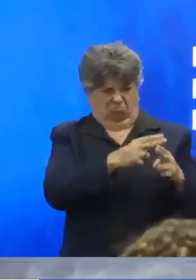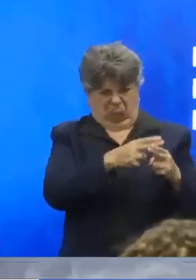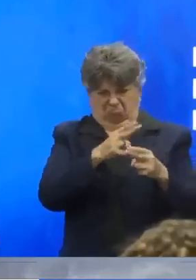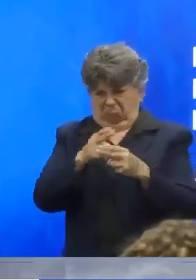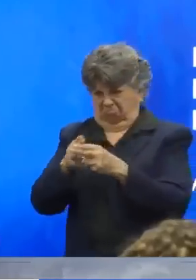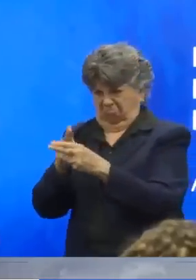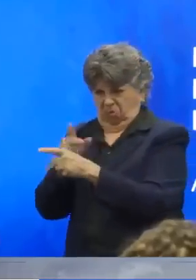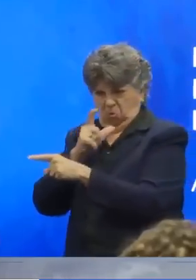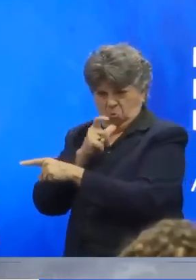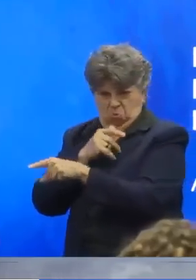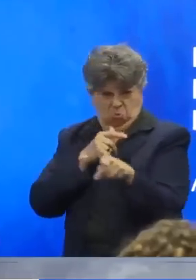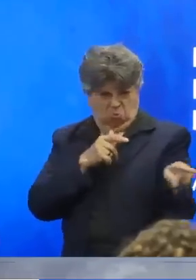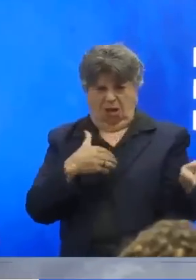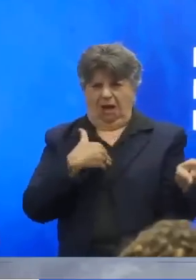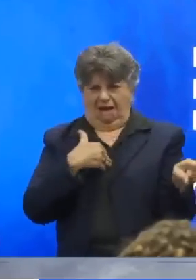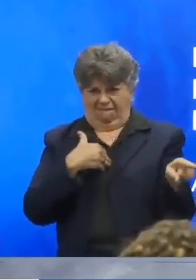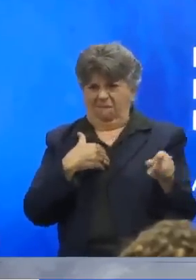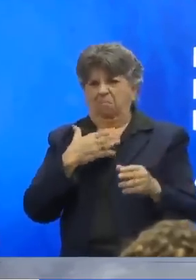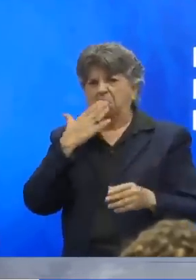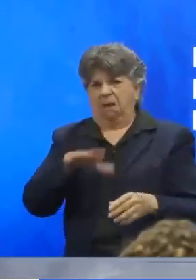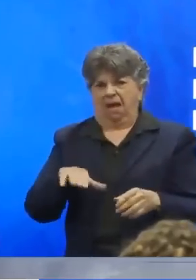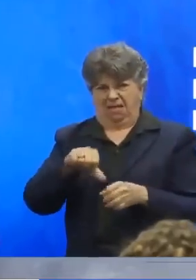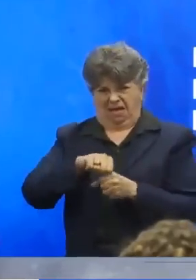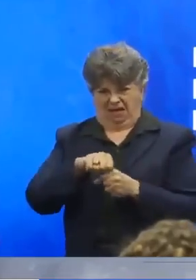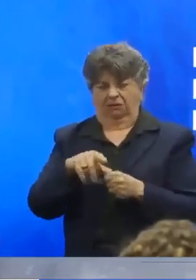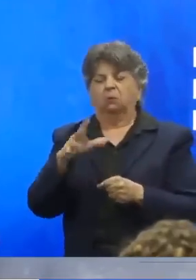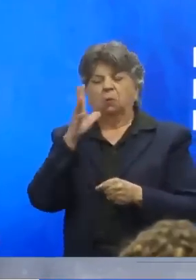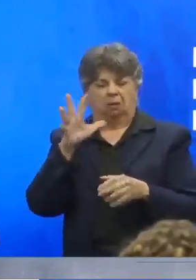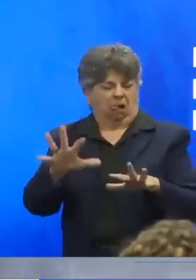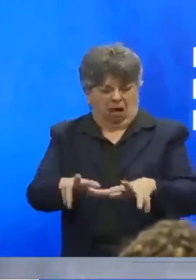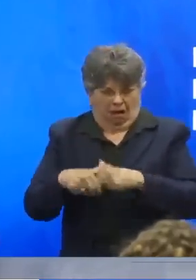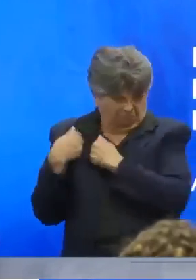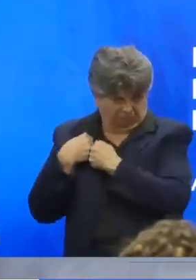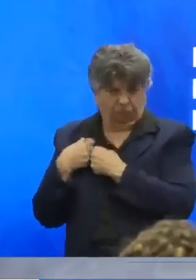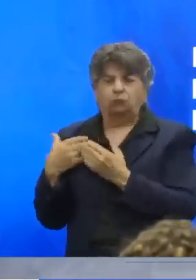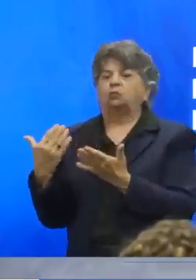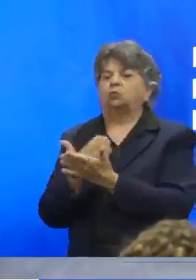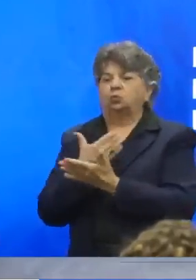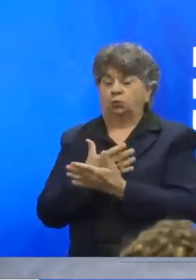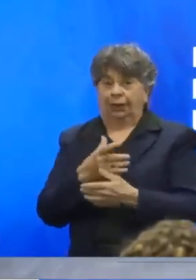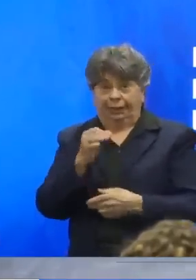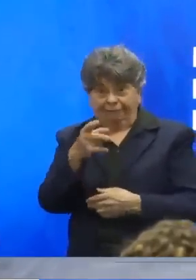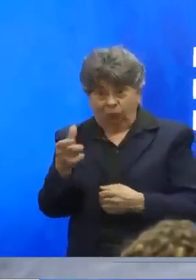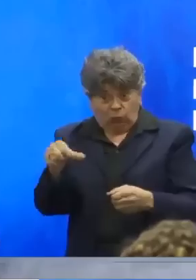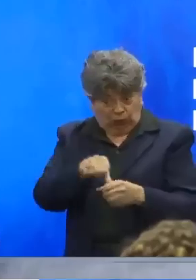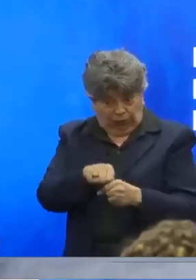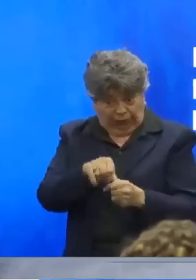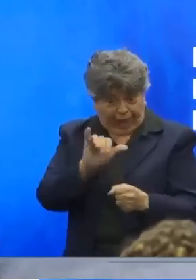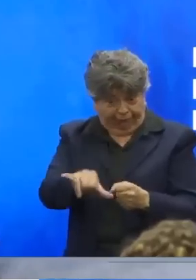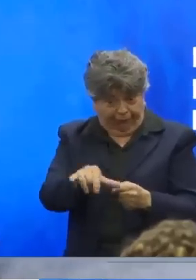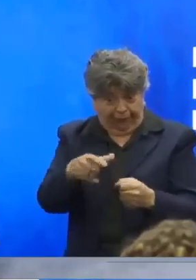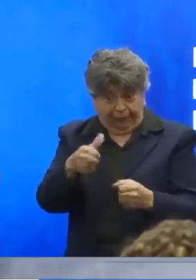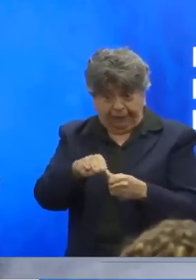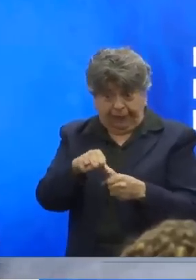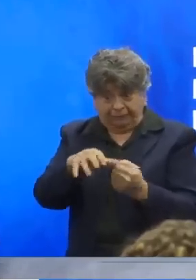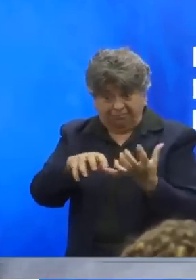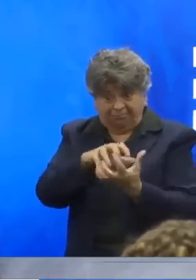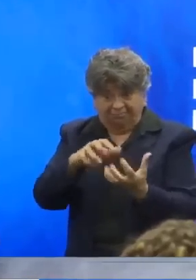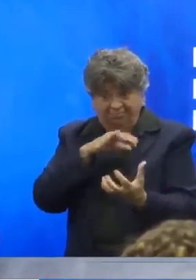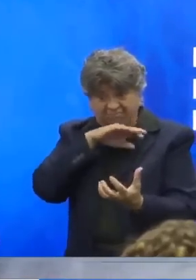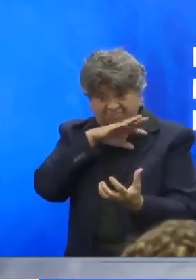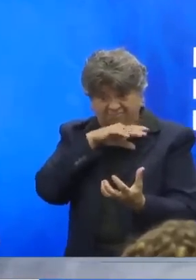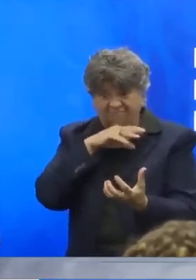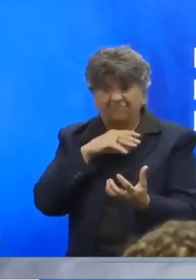who use gas on that, just beware, you may have ended up having a cross-contamination. maybe it's just a little diesel and it